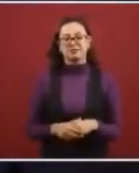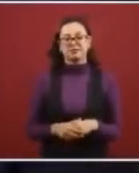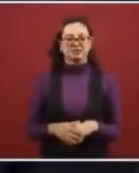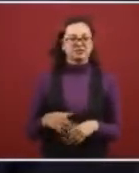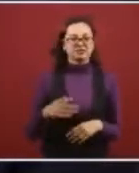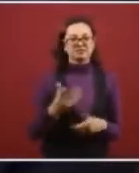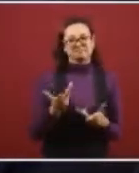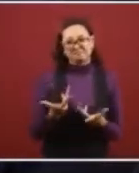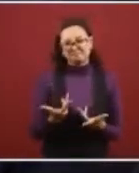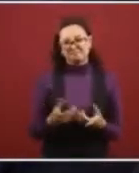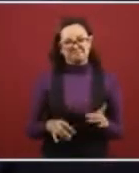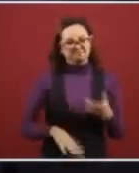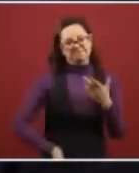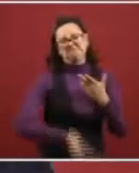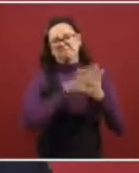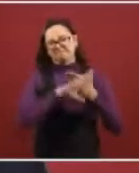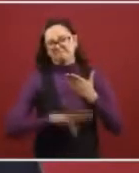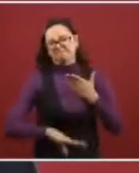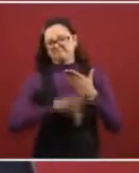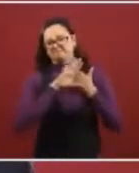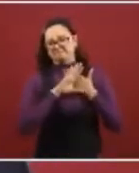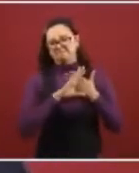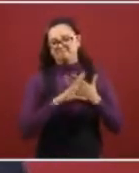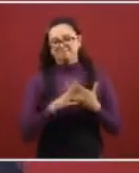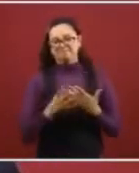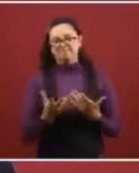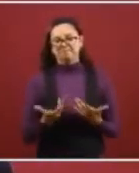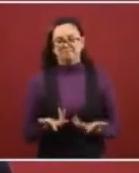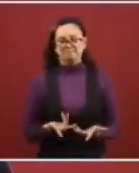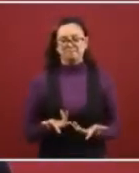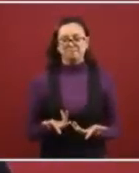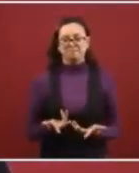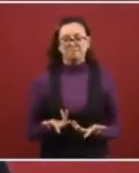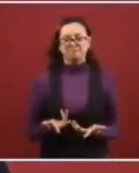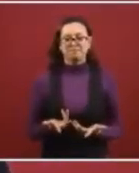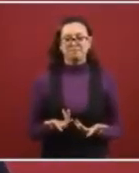arrecia and that things when things started to go further la